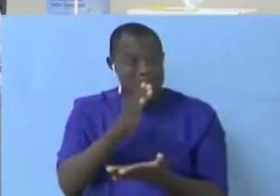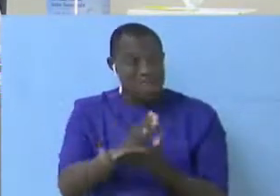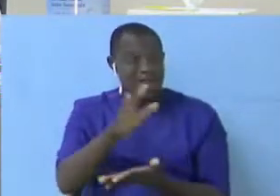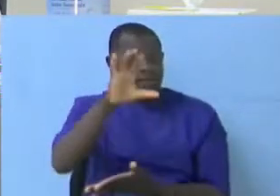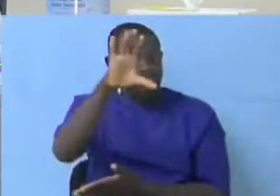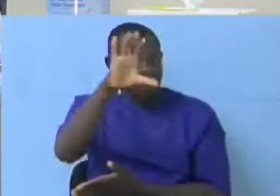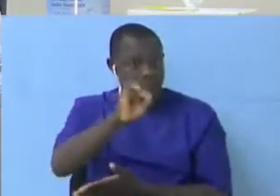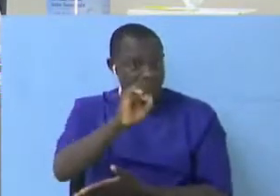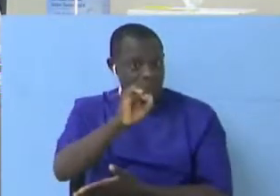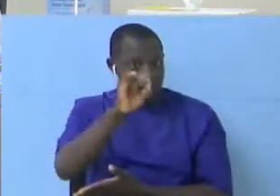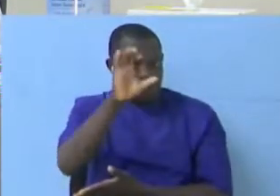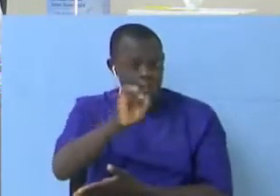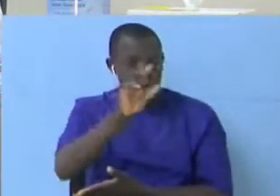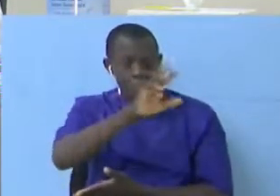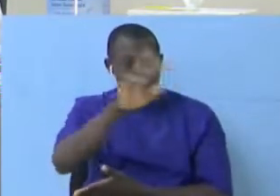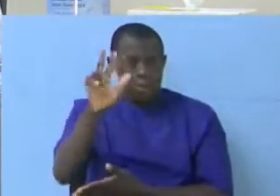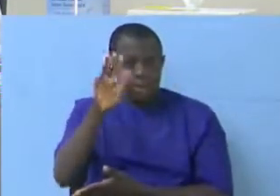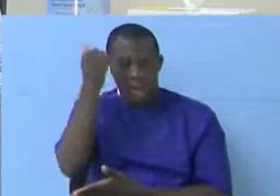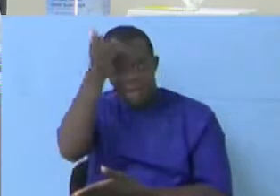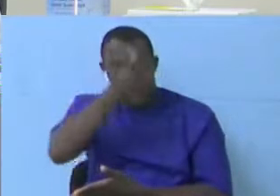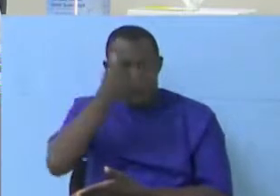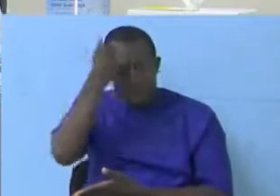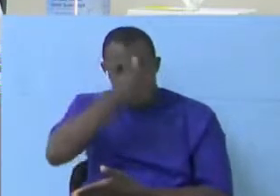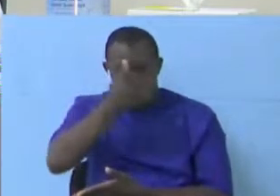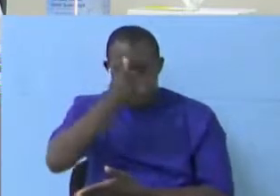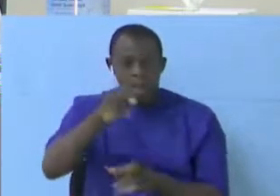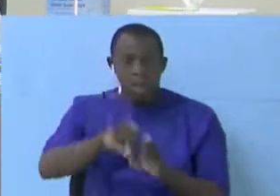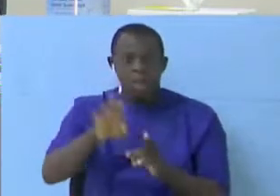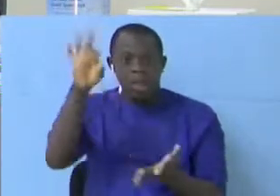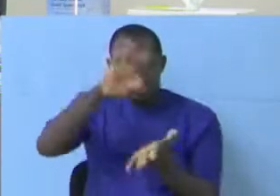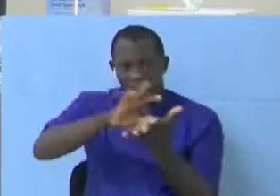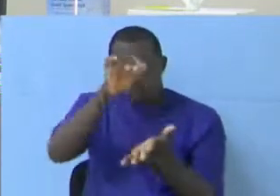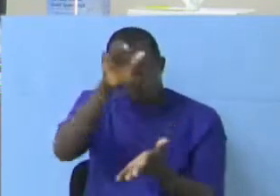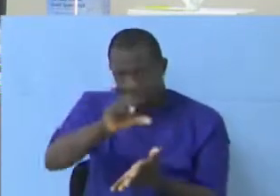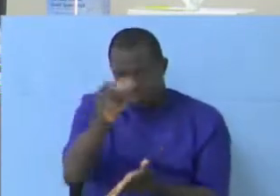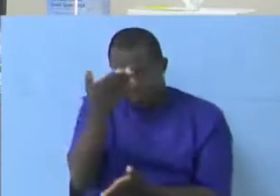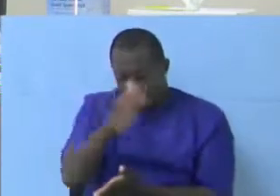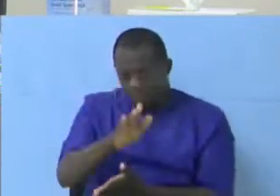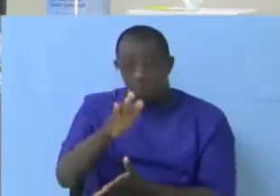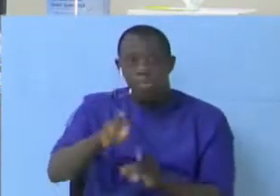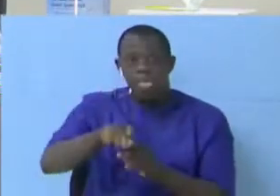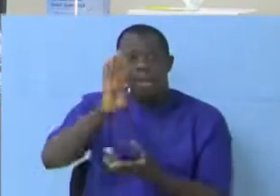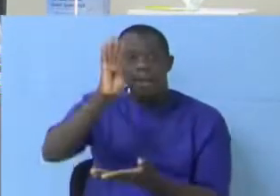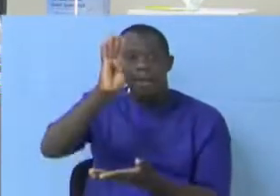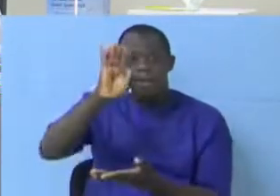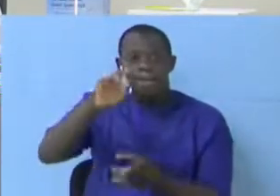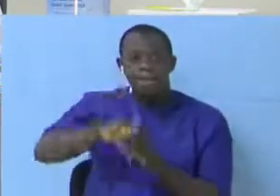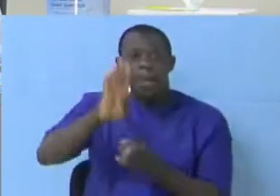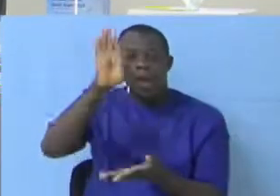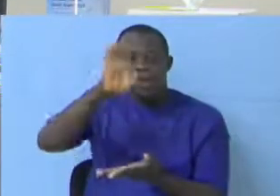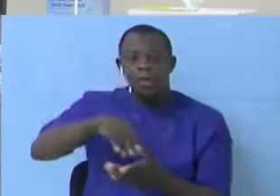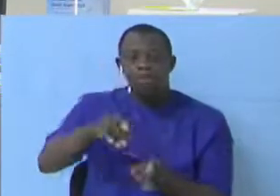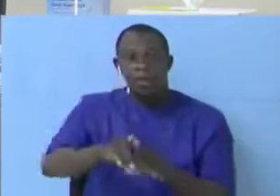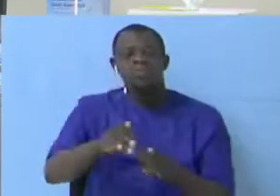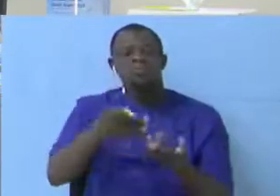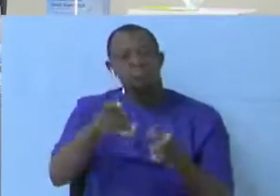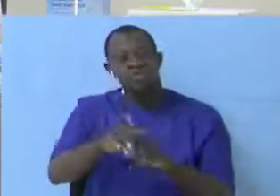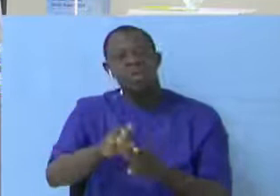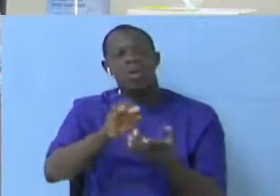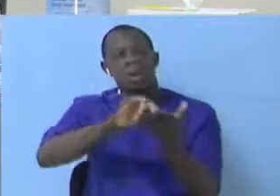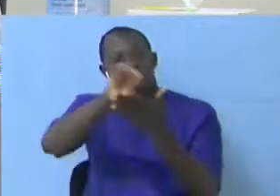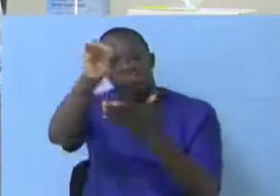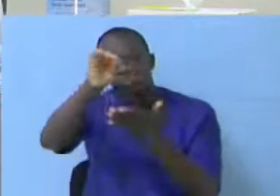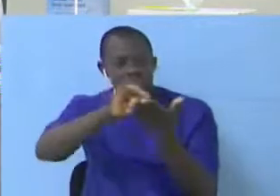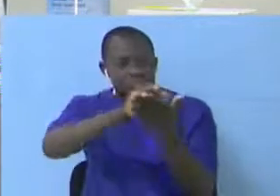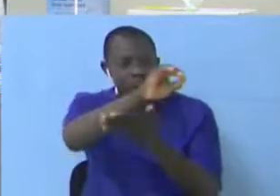African migrants to Banjul and distributed them to various hosting places, including Baba